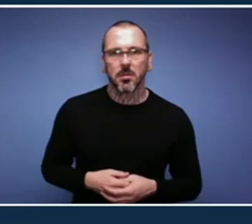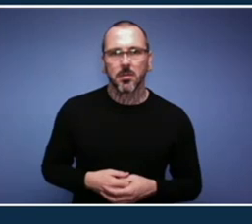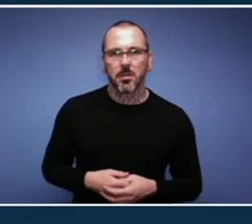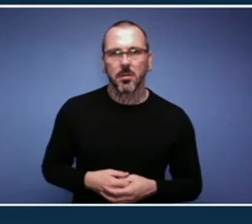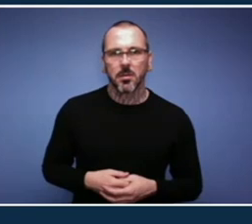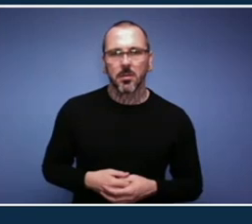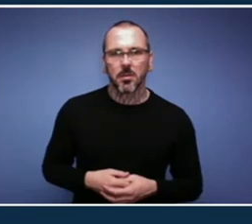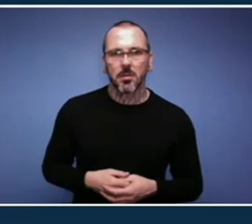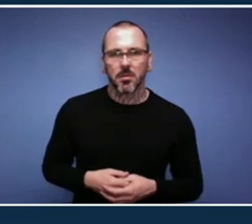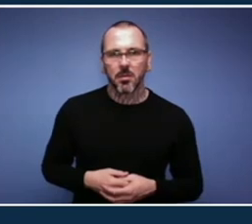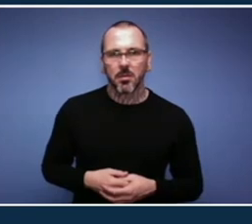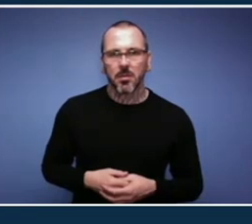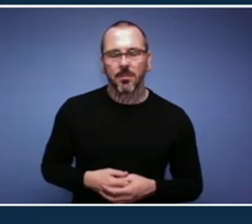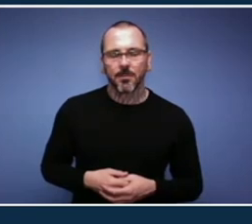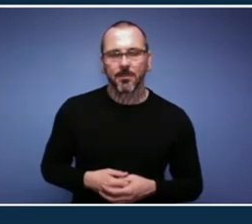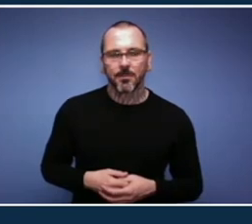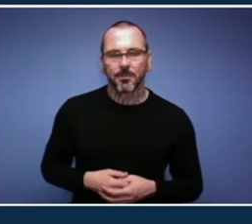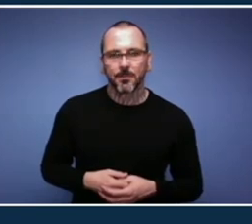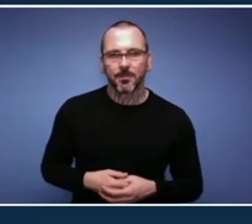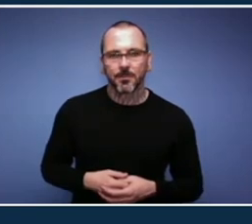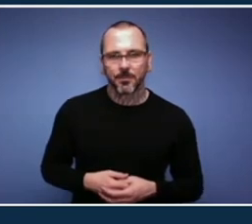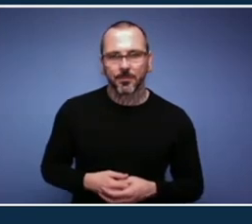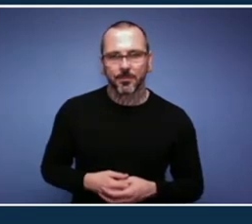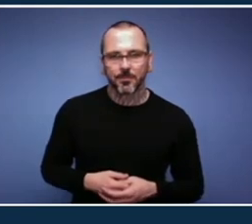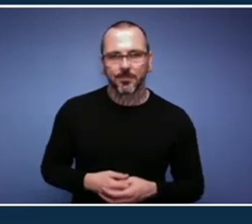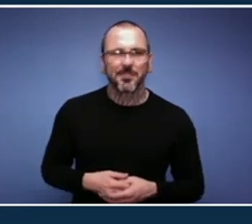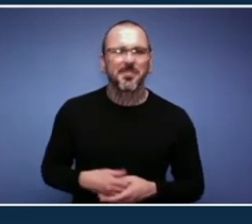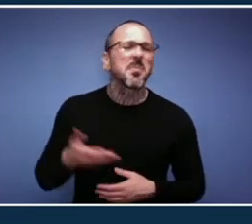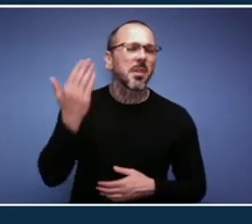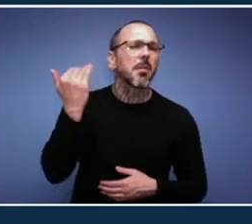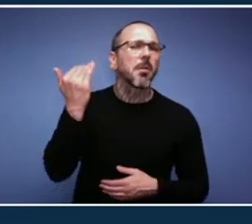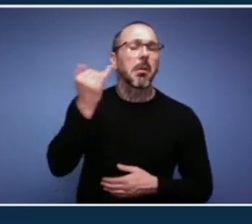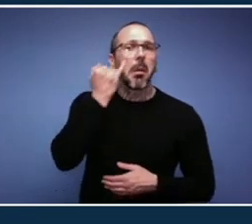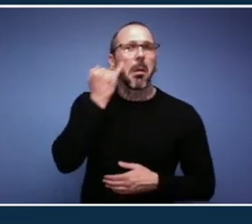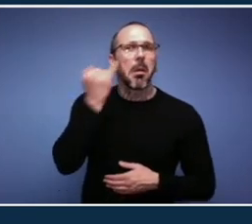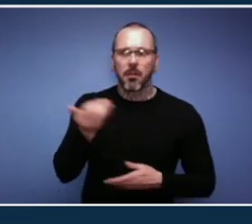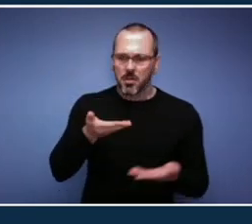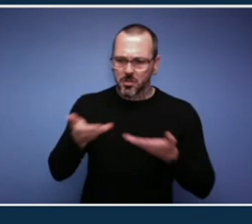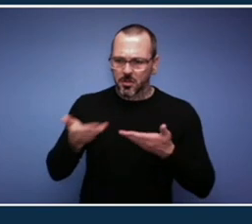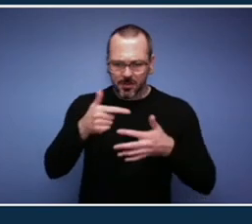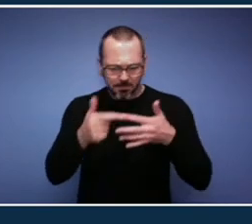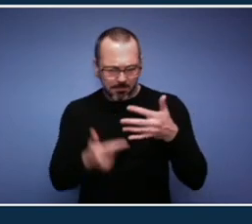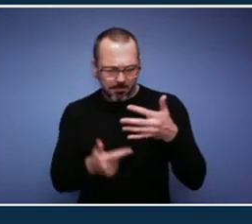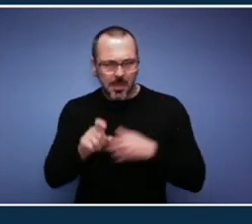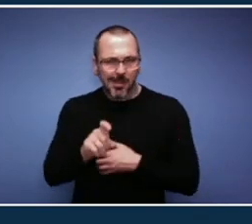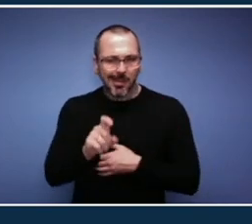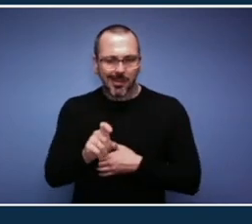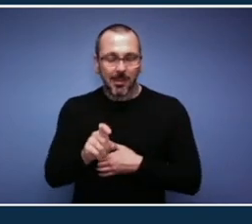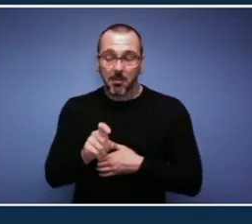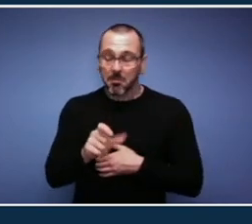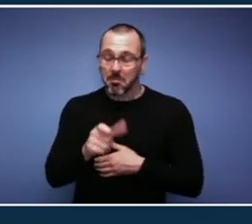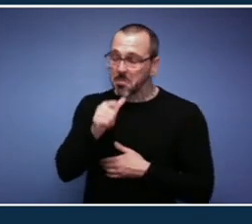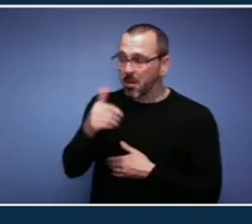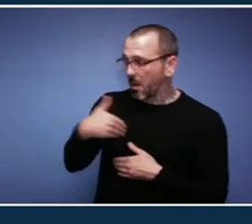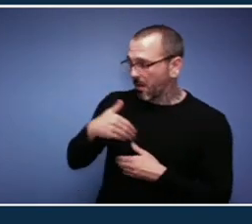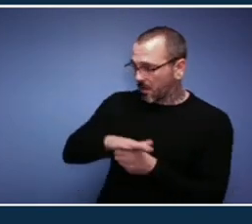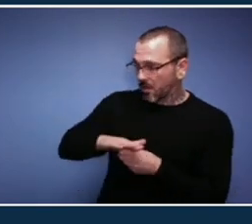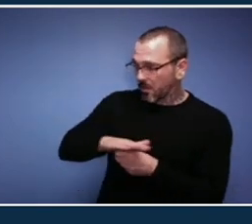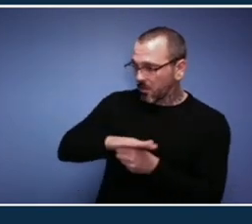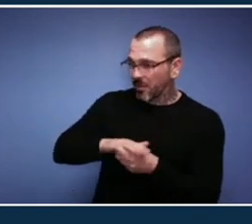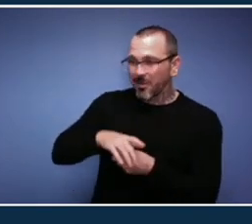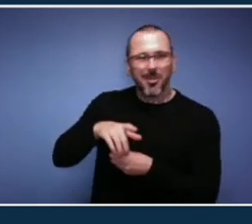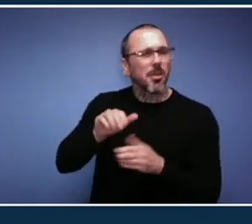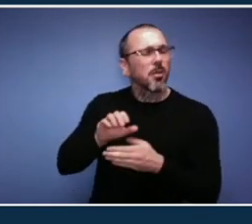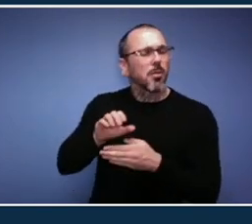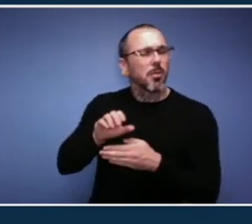to live in, so you have to move to another county to get those services. Now the services will come to